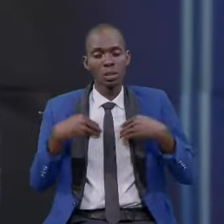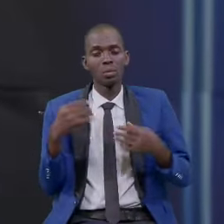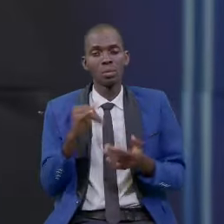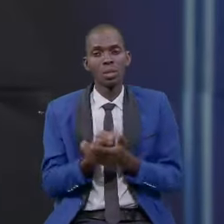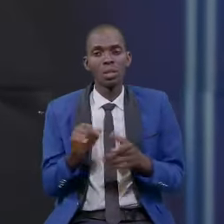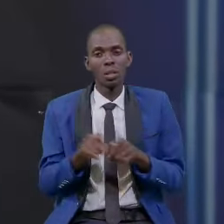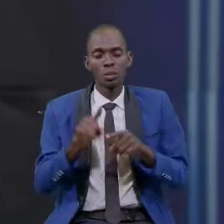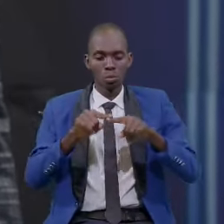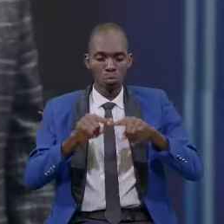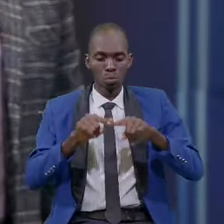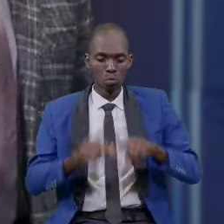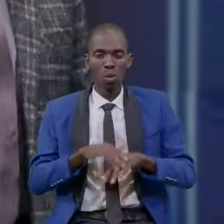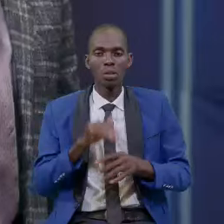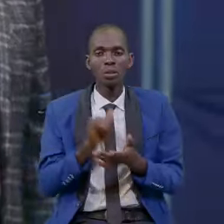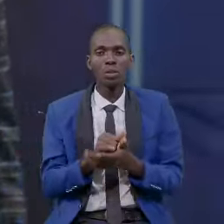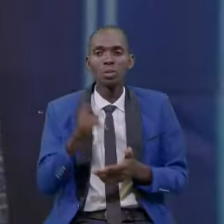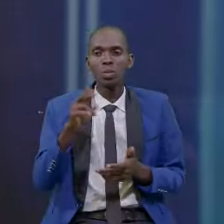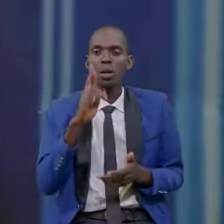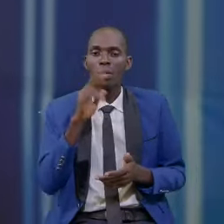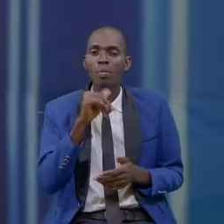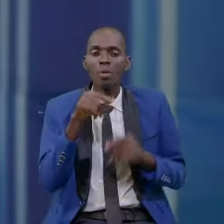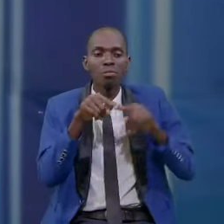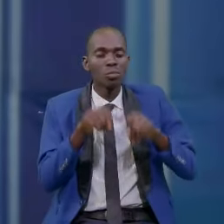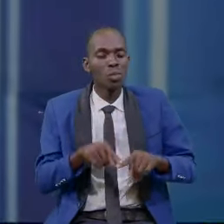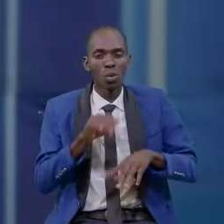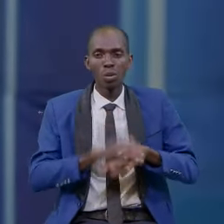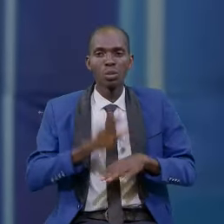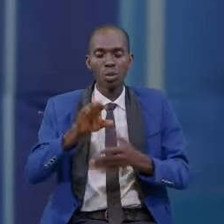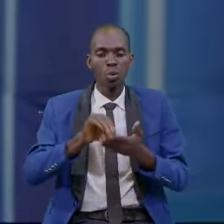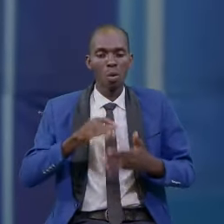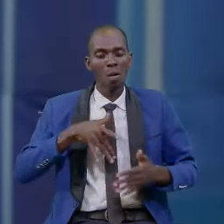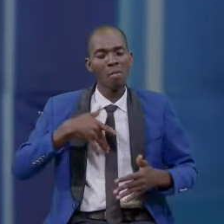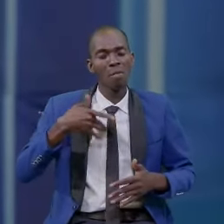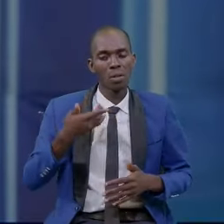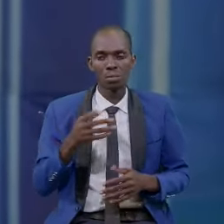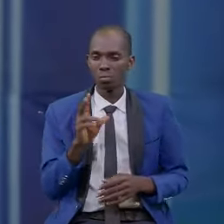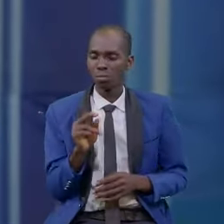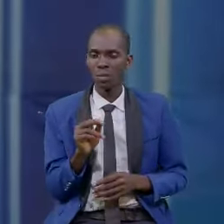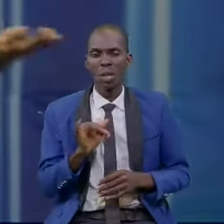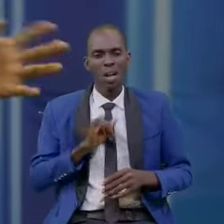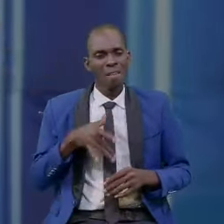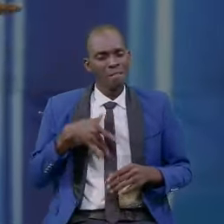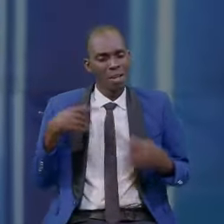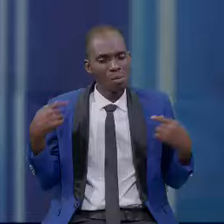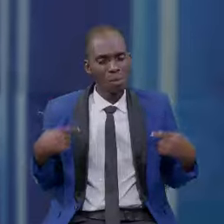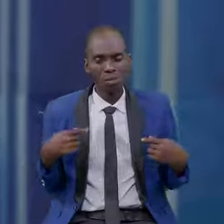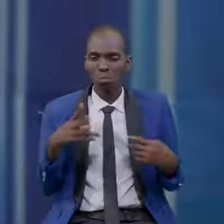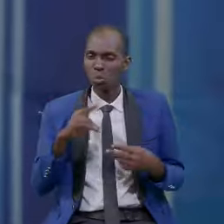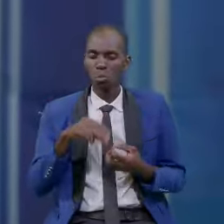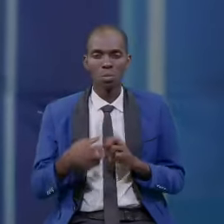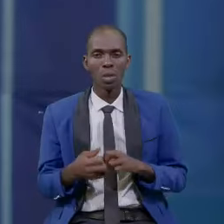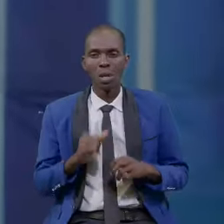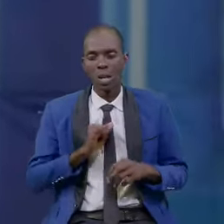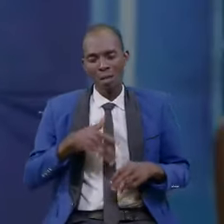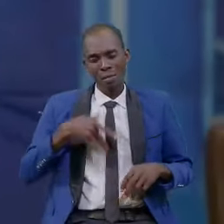lean on that, you're not leaning on your feeling. I feel pain, no problem. I feel I'm sick, no problem.